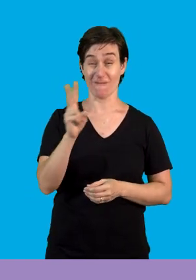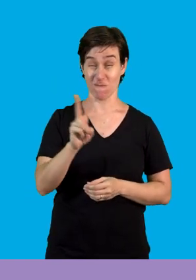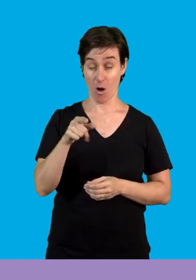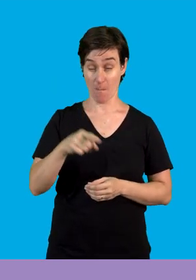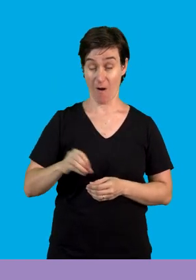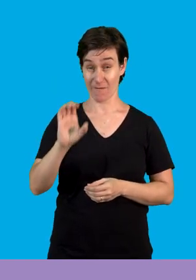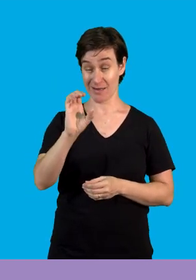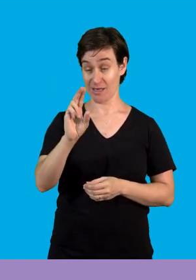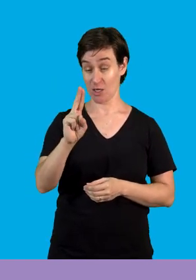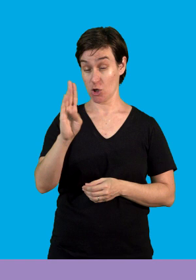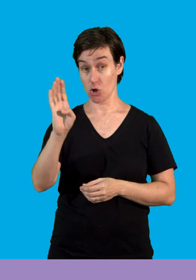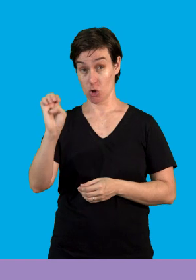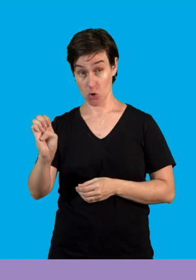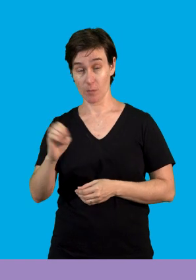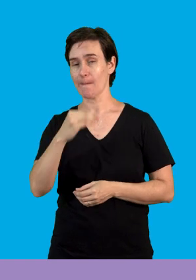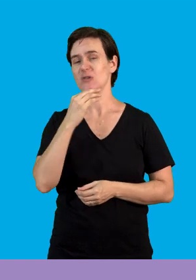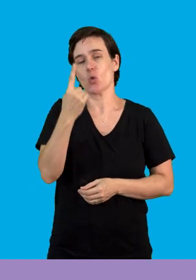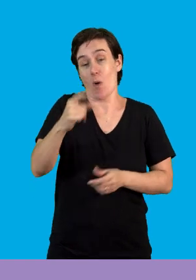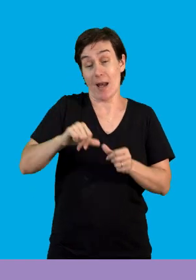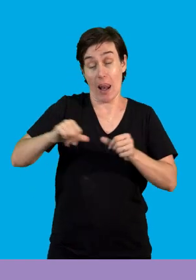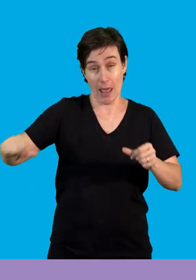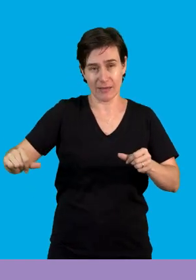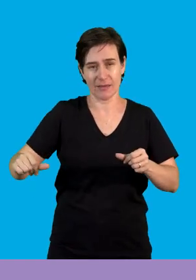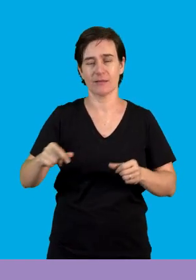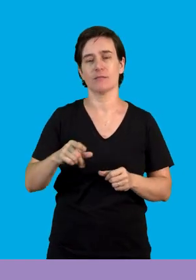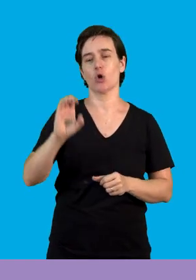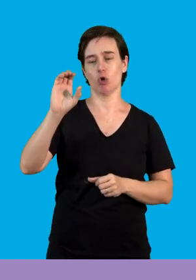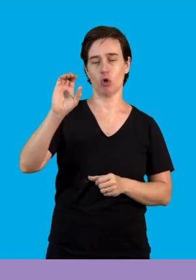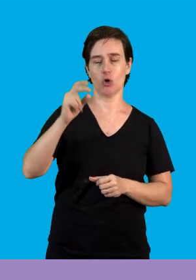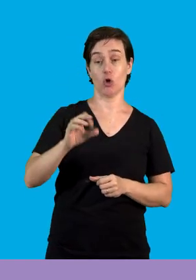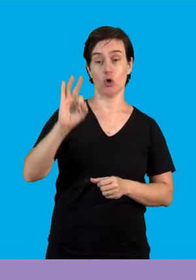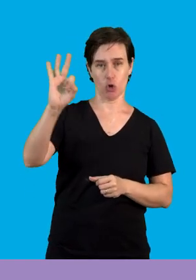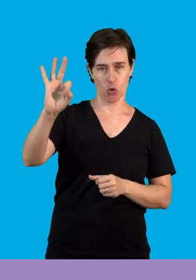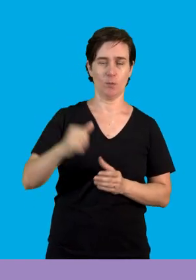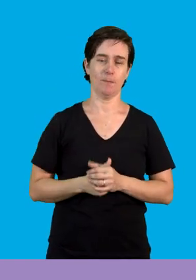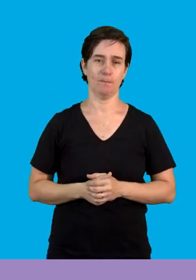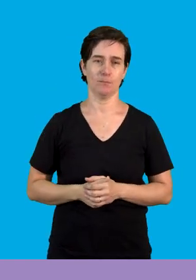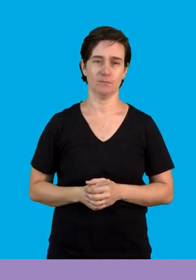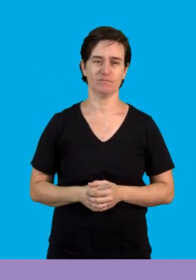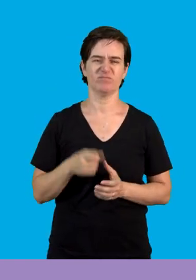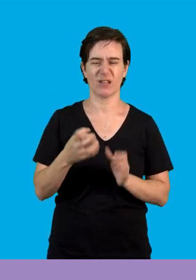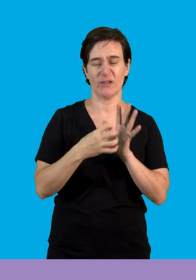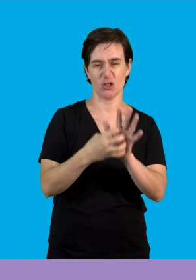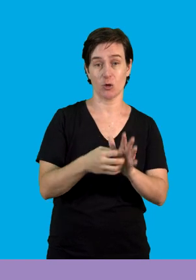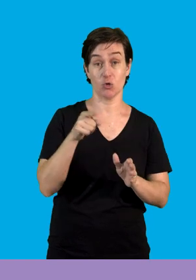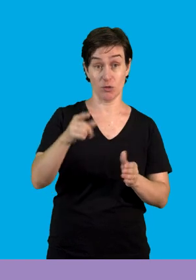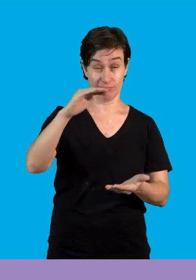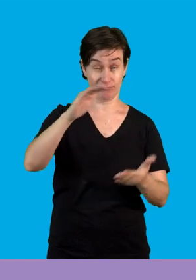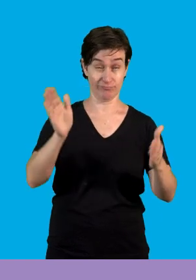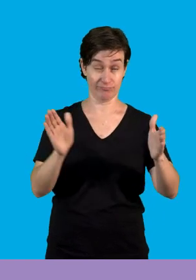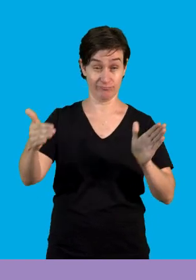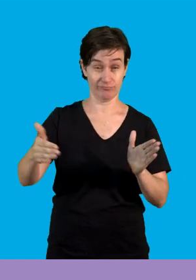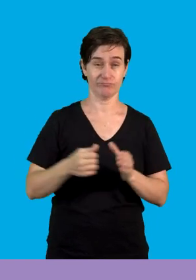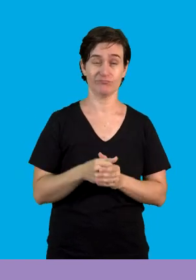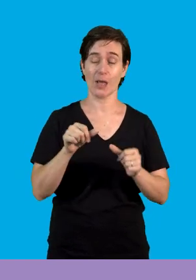of a cube is one of its length cubed. Let's look at some examples. So we are given a cube here that has